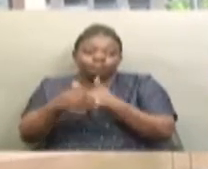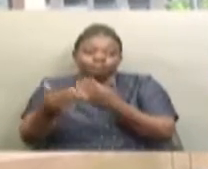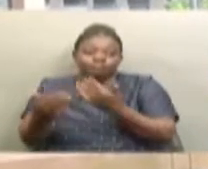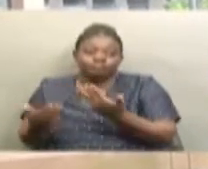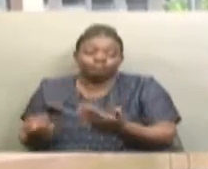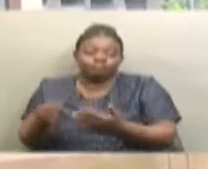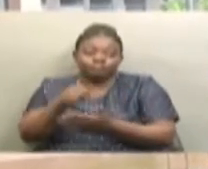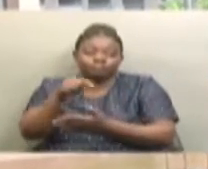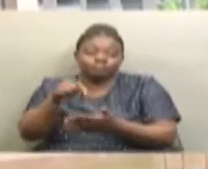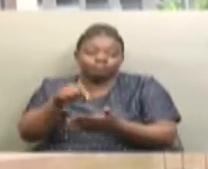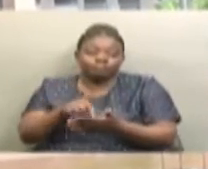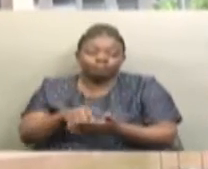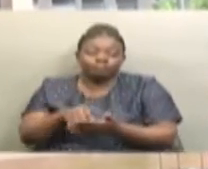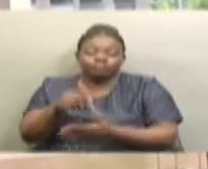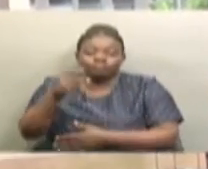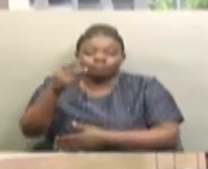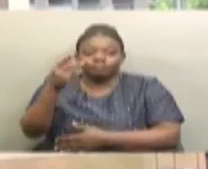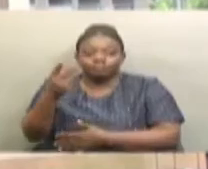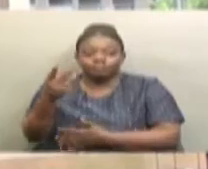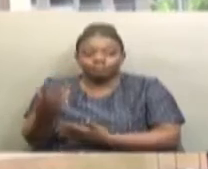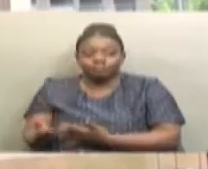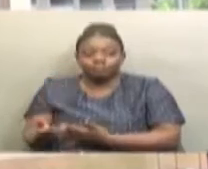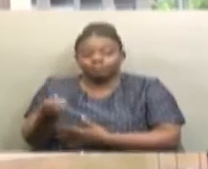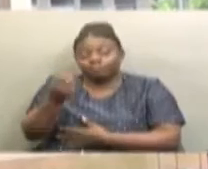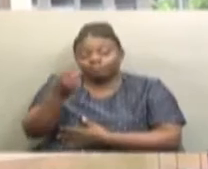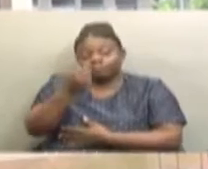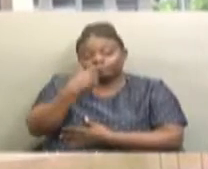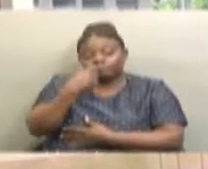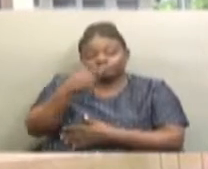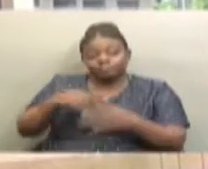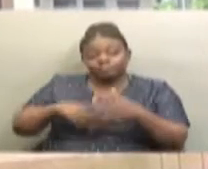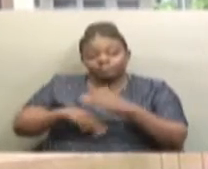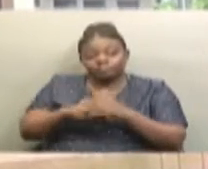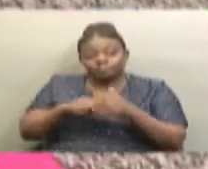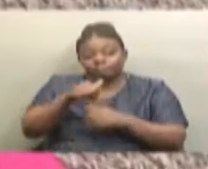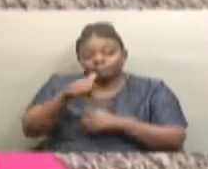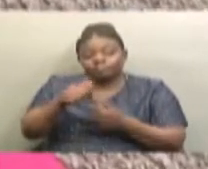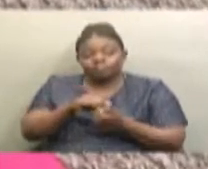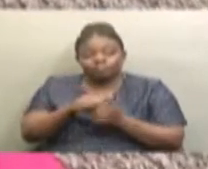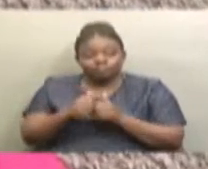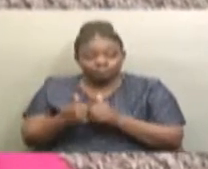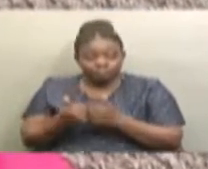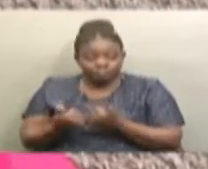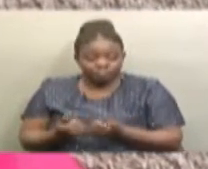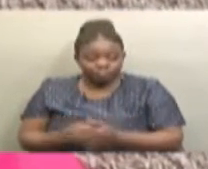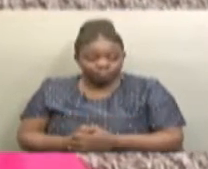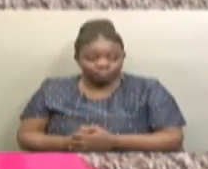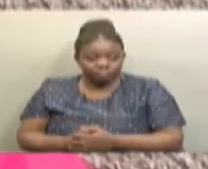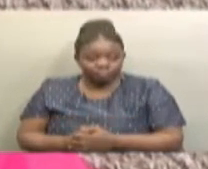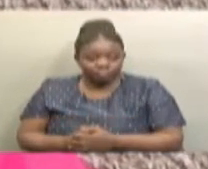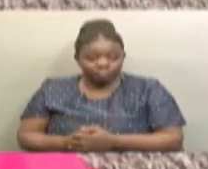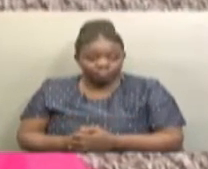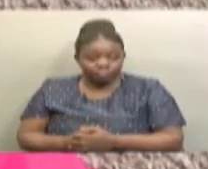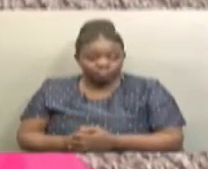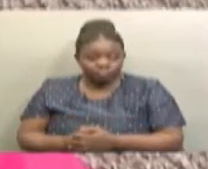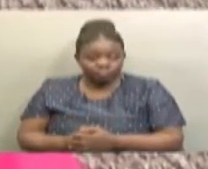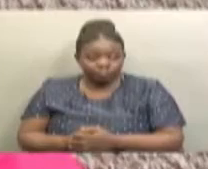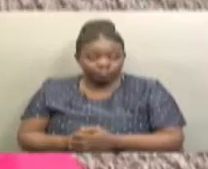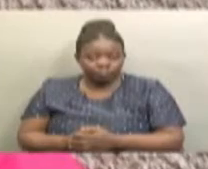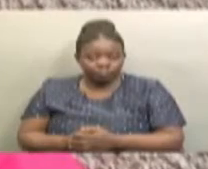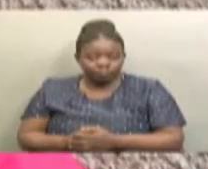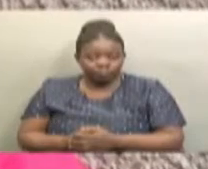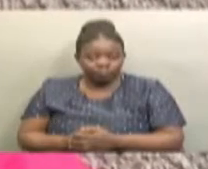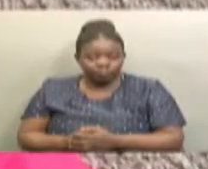mutendero gwa Health Center 2 ate teriba na ddagala limala n'ebizibu ebirala. Kubanga kati distance okuva wano okutuuka